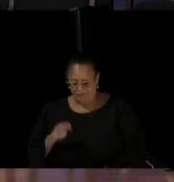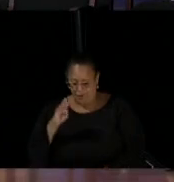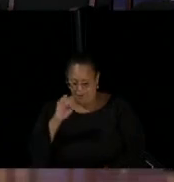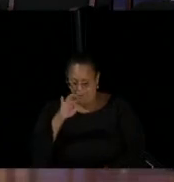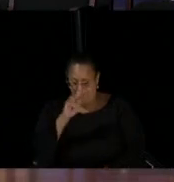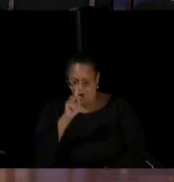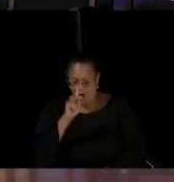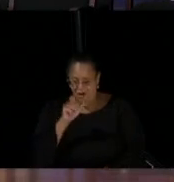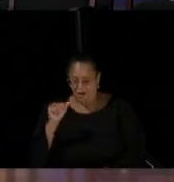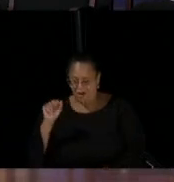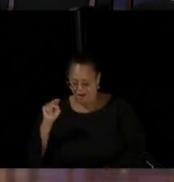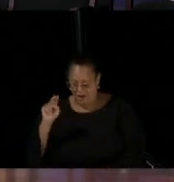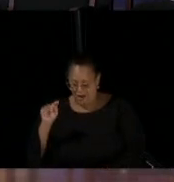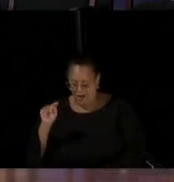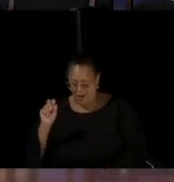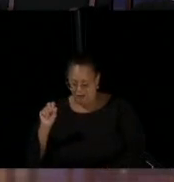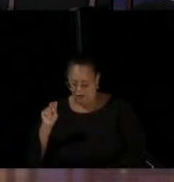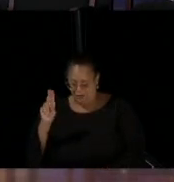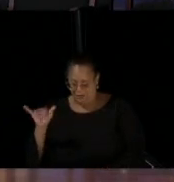Mark Antony.